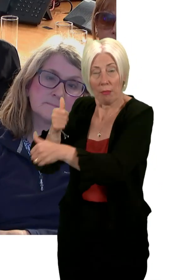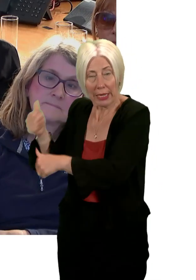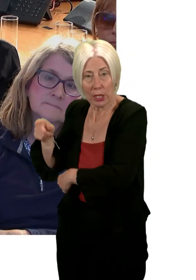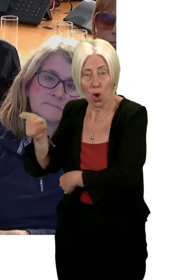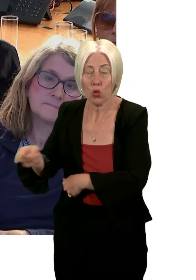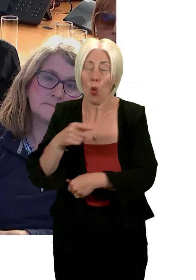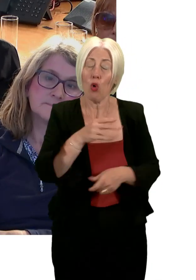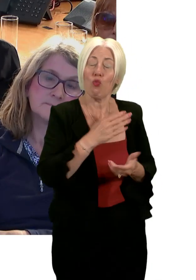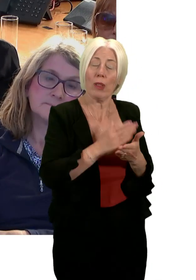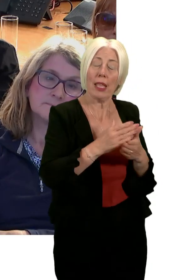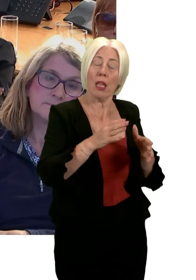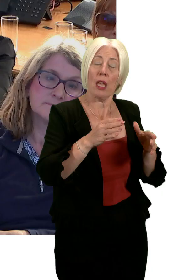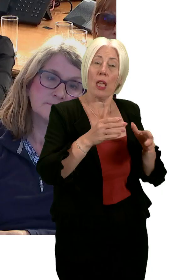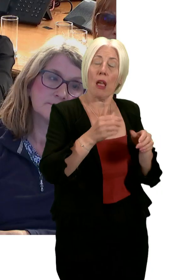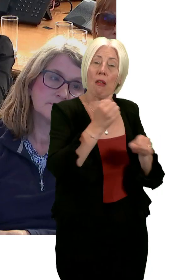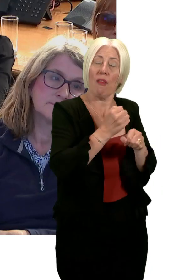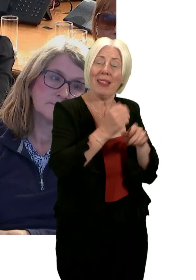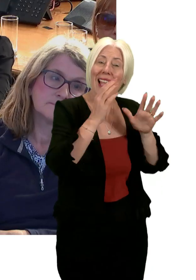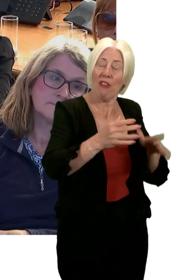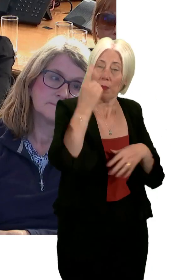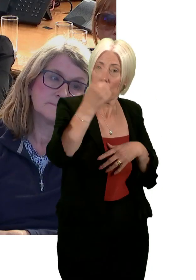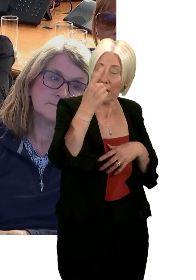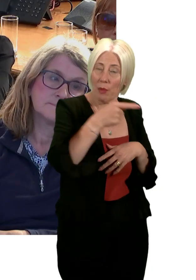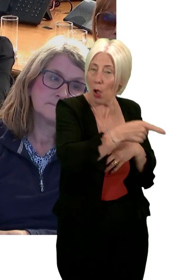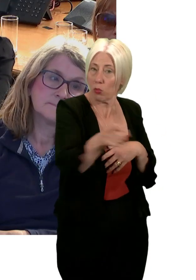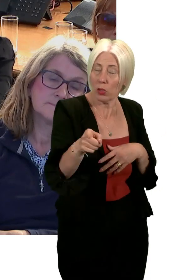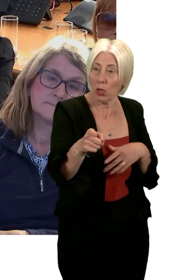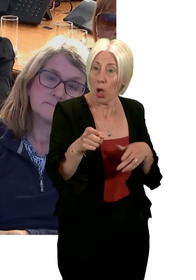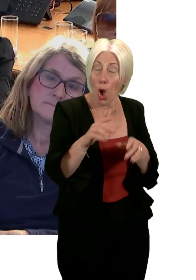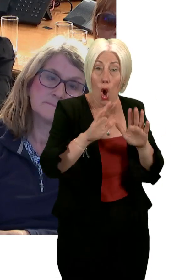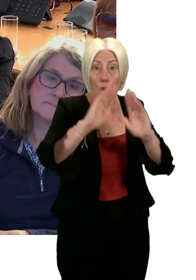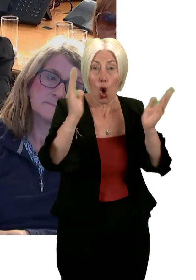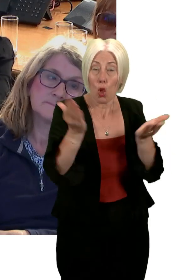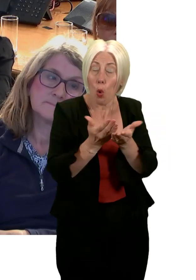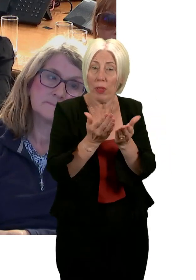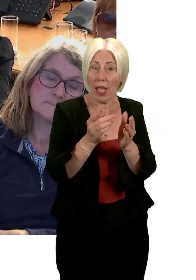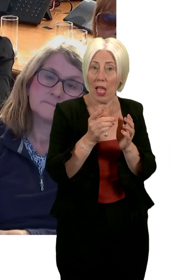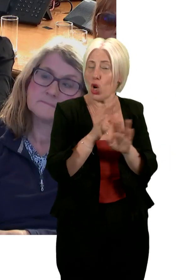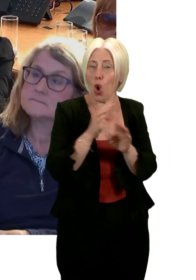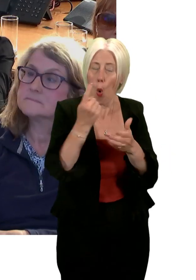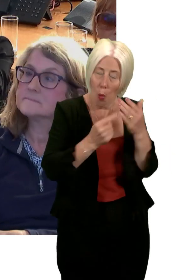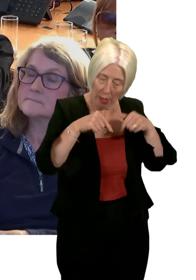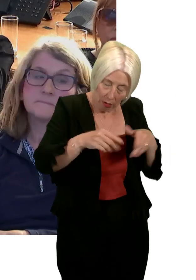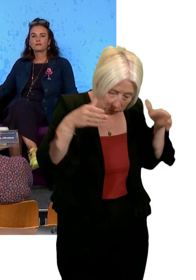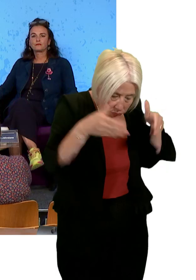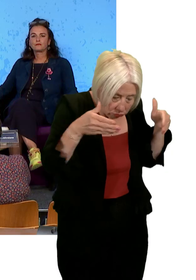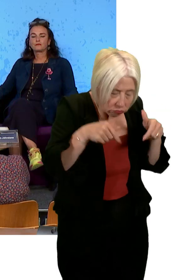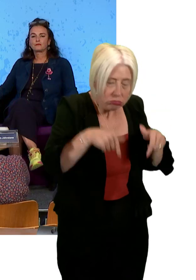more globally and acting in global interests rather than national interests? Okay.